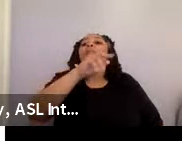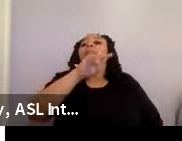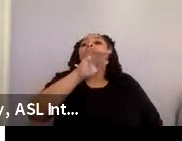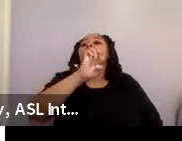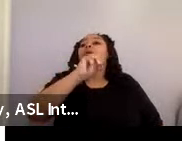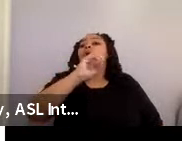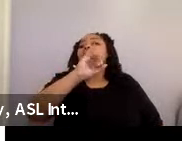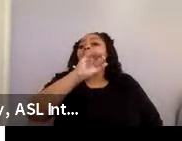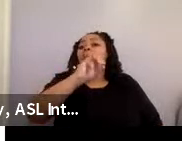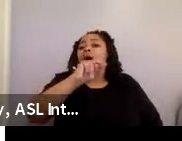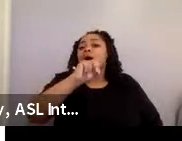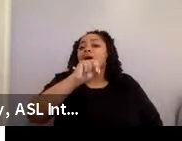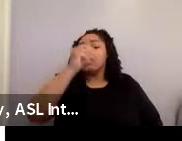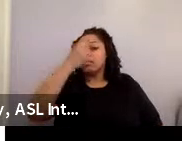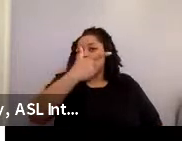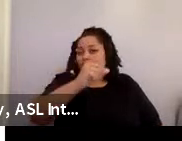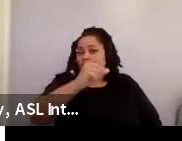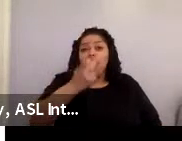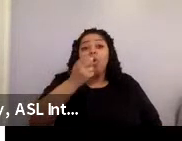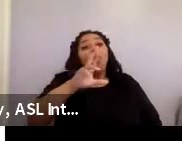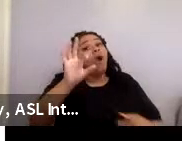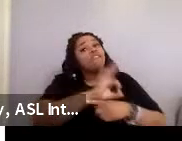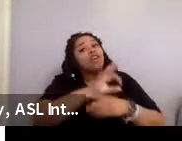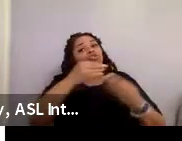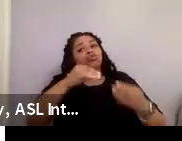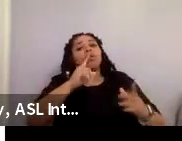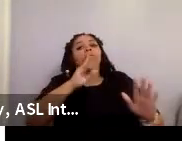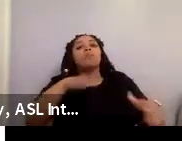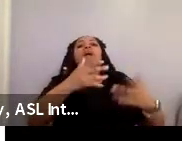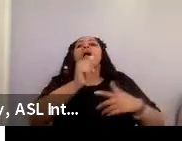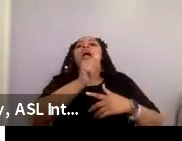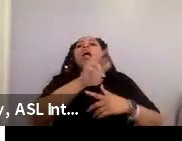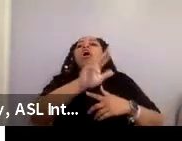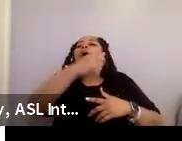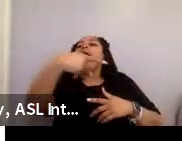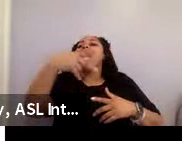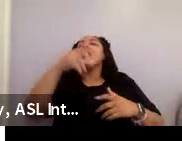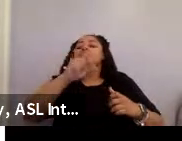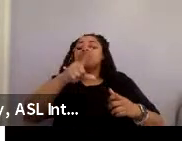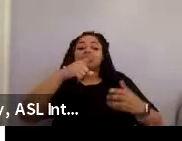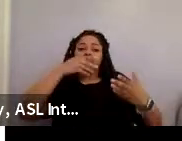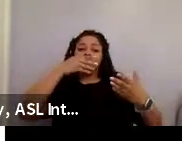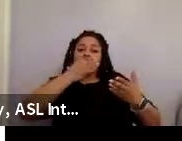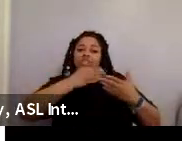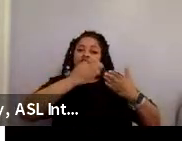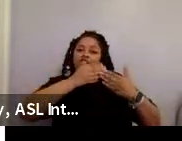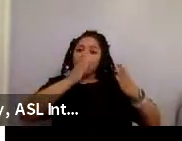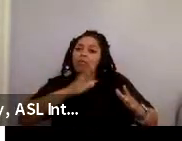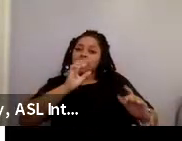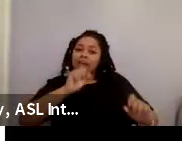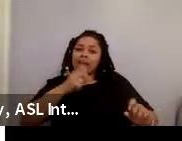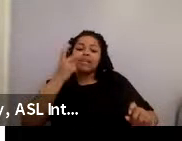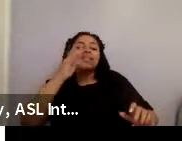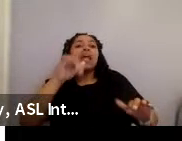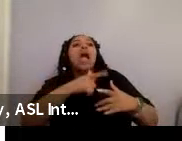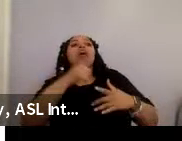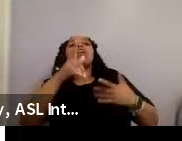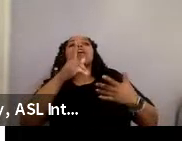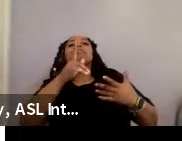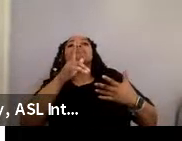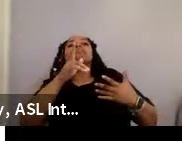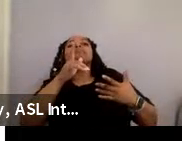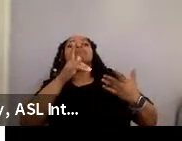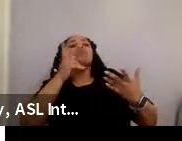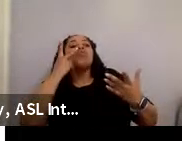furniture store might provide an AR app so that shoppers can see how the furniture